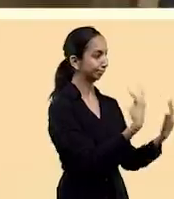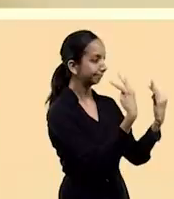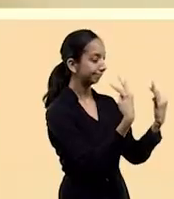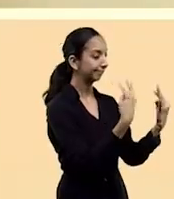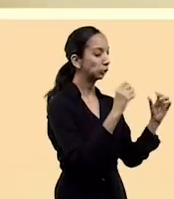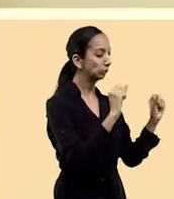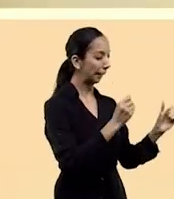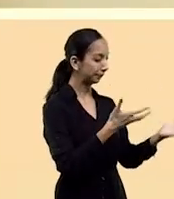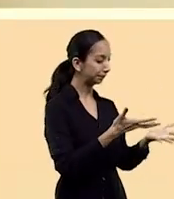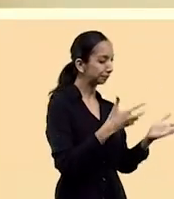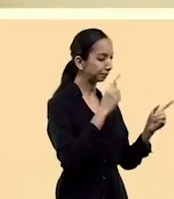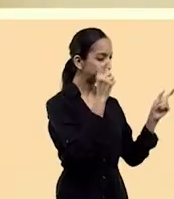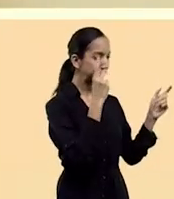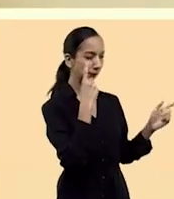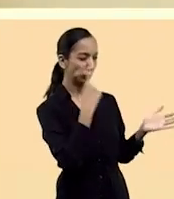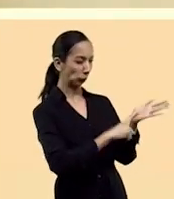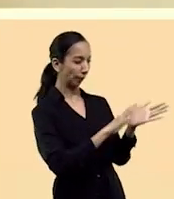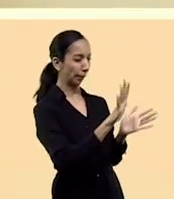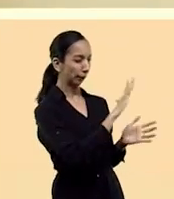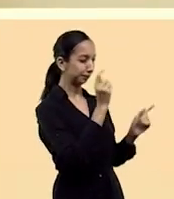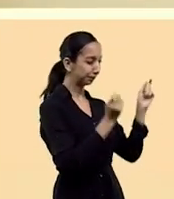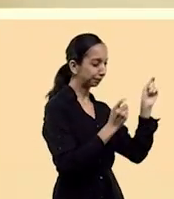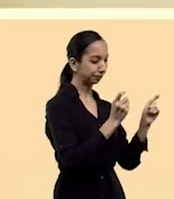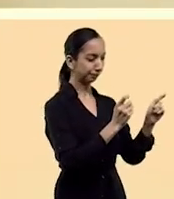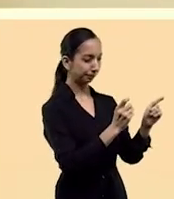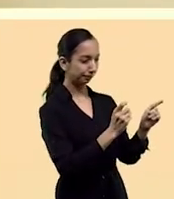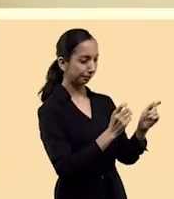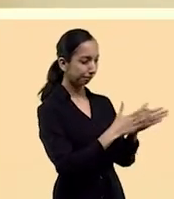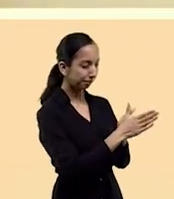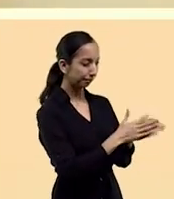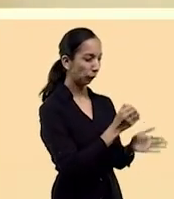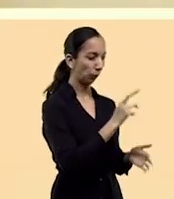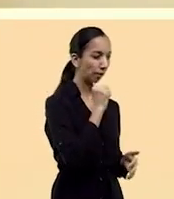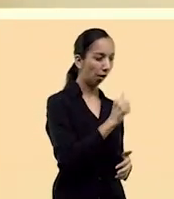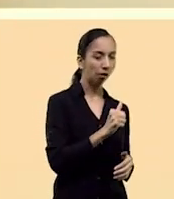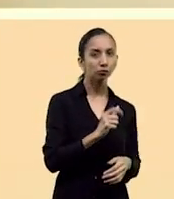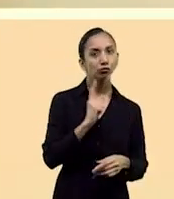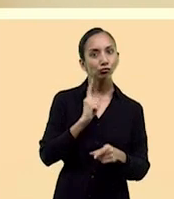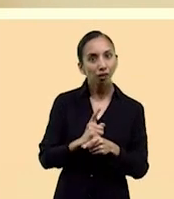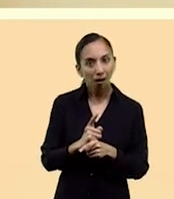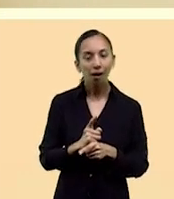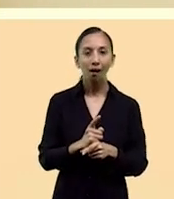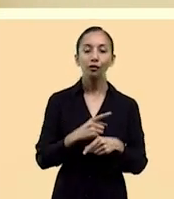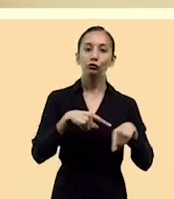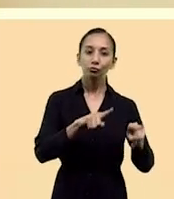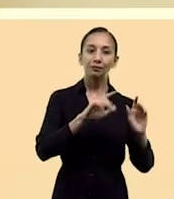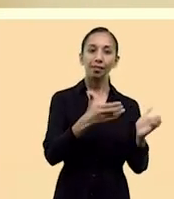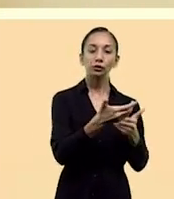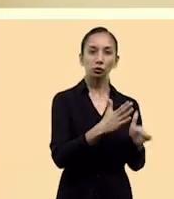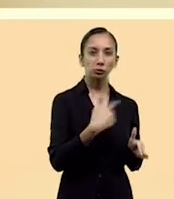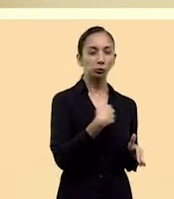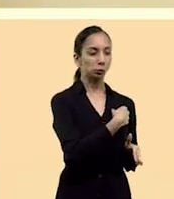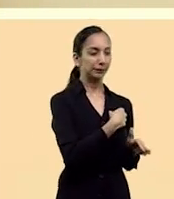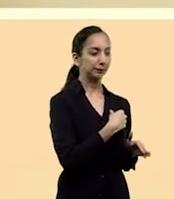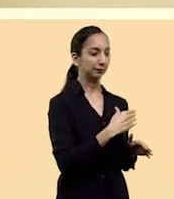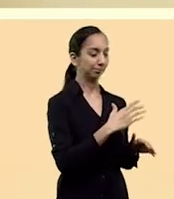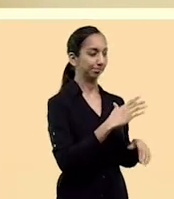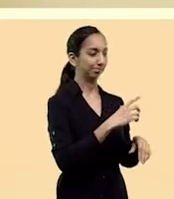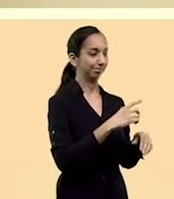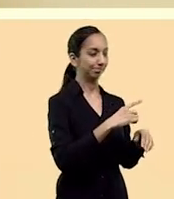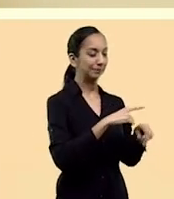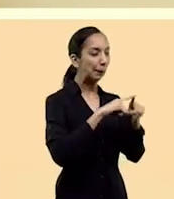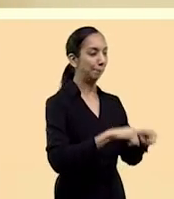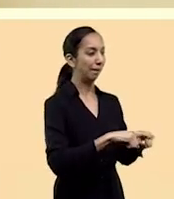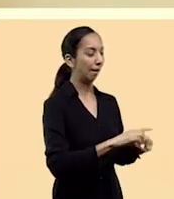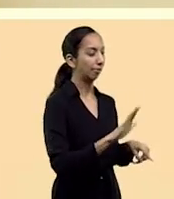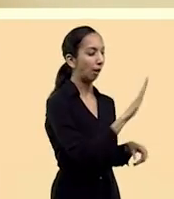on. Oh, definitely. Especially when we're in the class, we work off of them, their expressions, are they